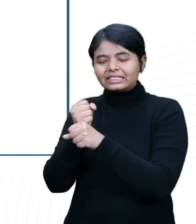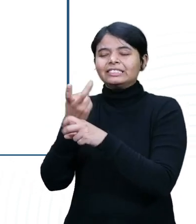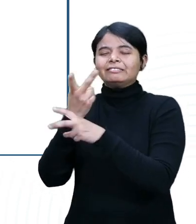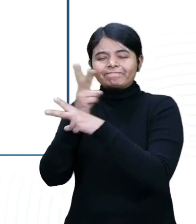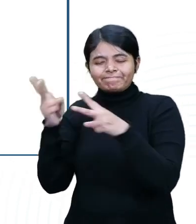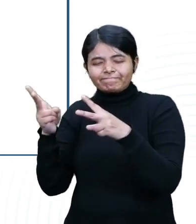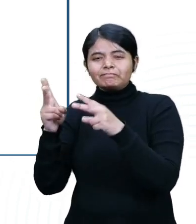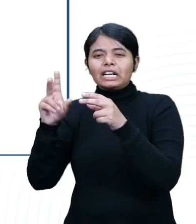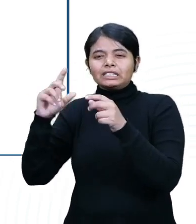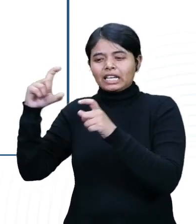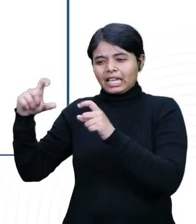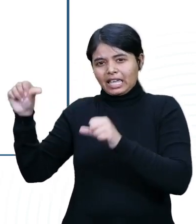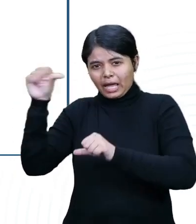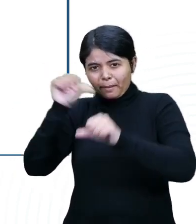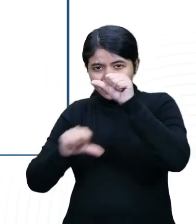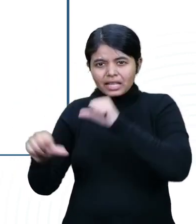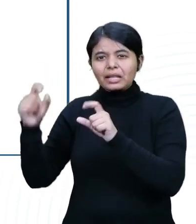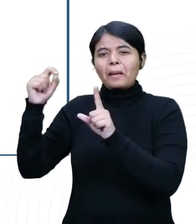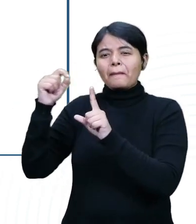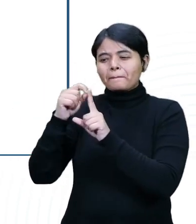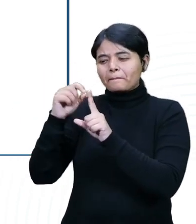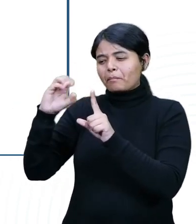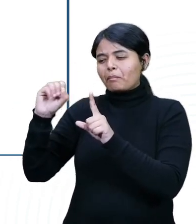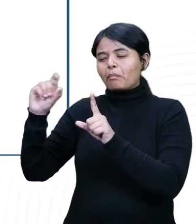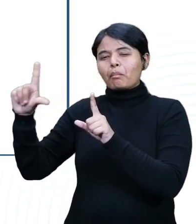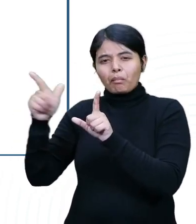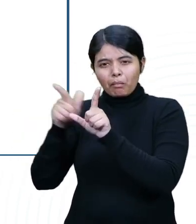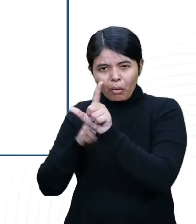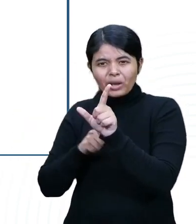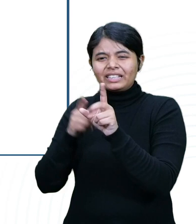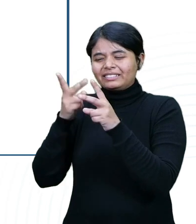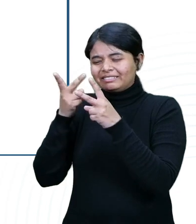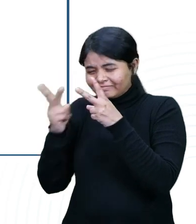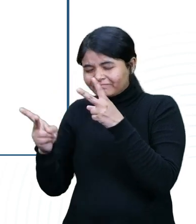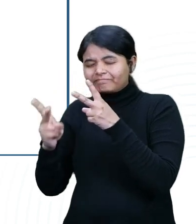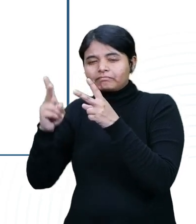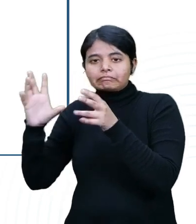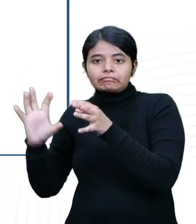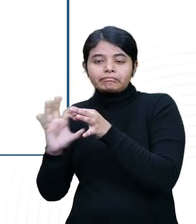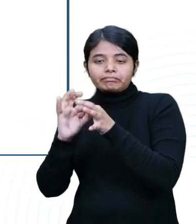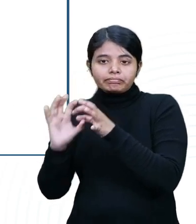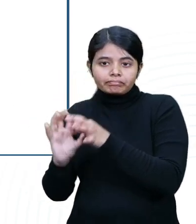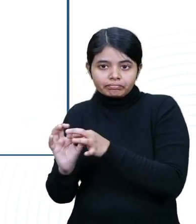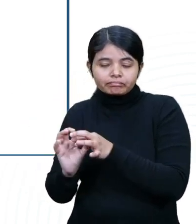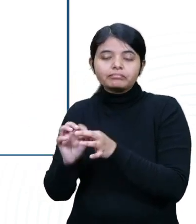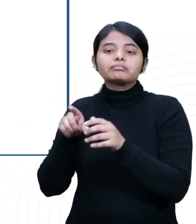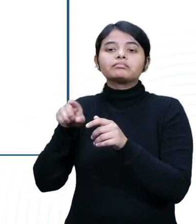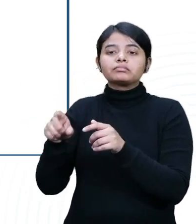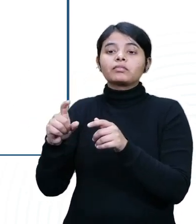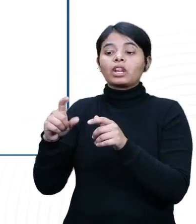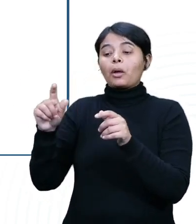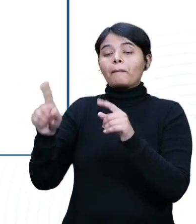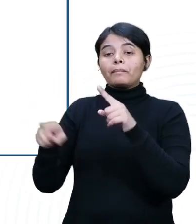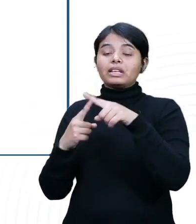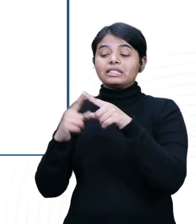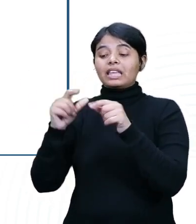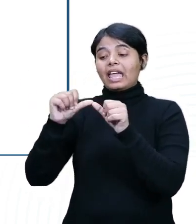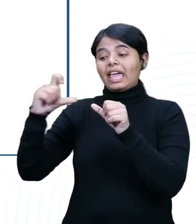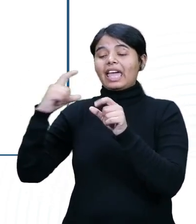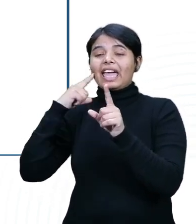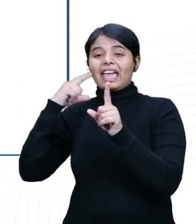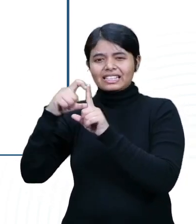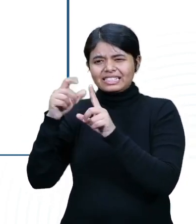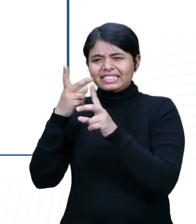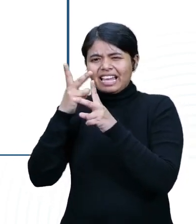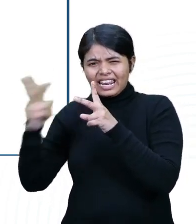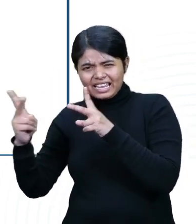methods are mainly mass spec based analysis method. So in my talk, I would cover four different methods. First would be to